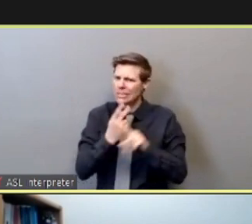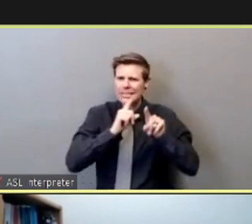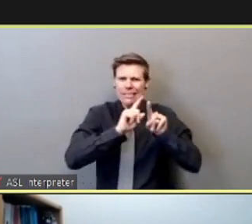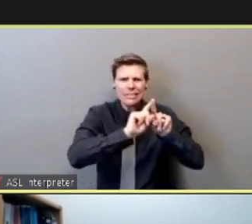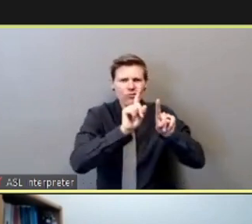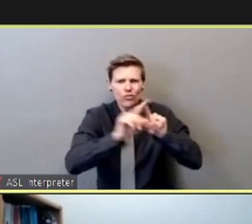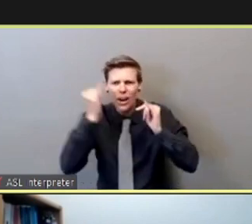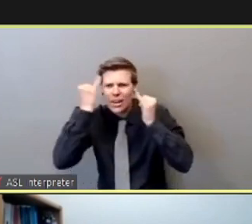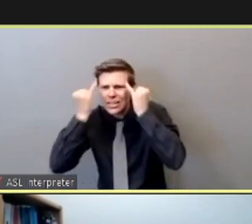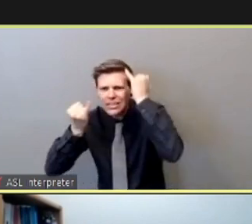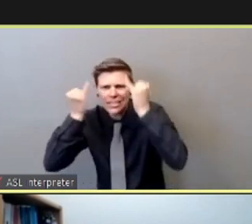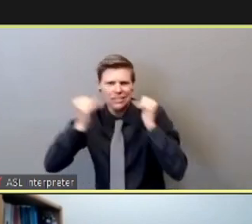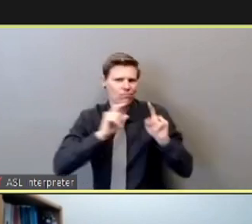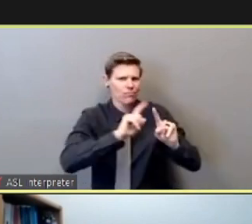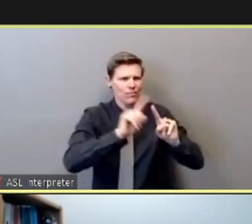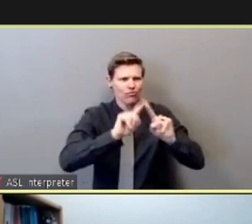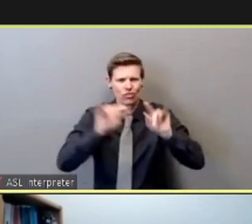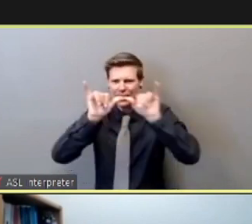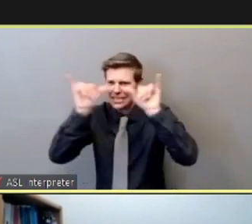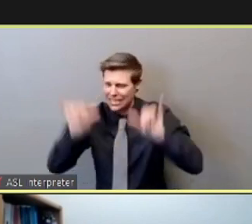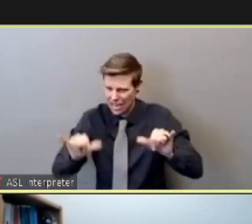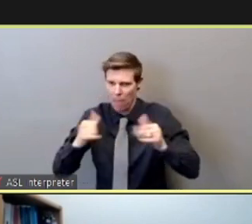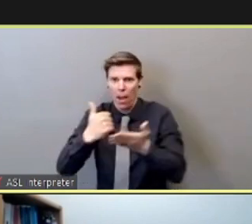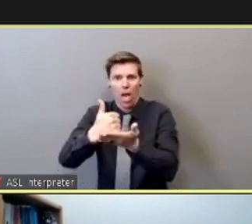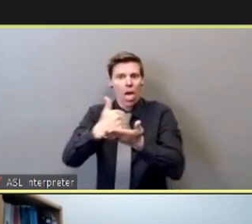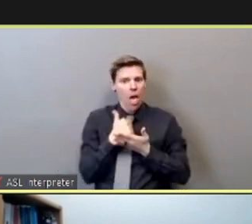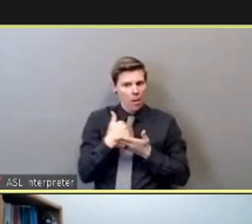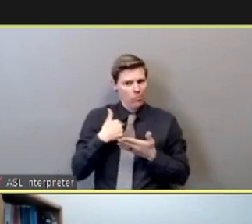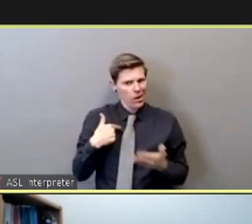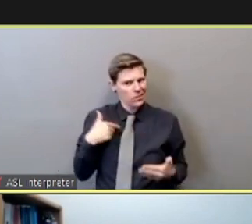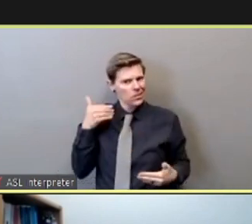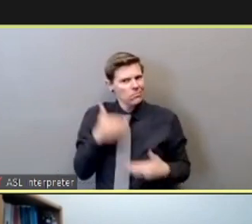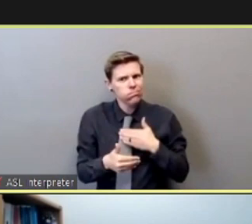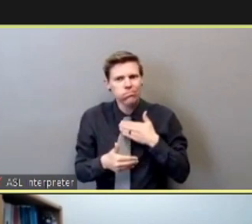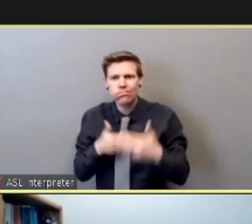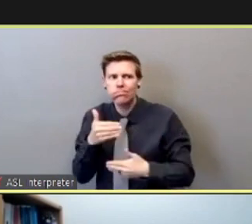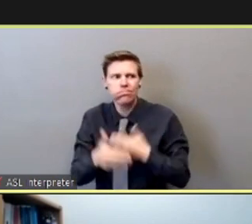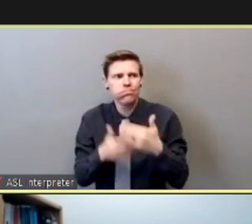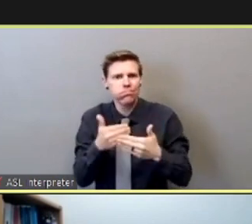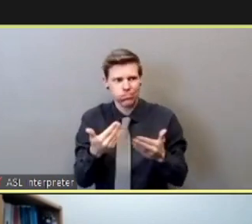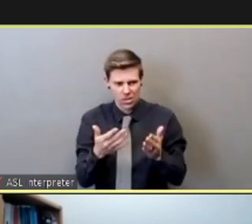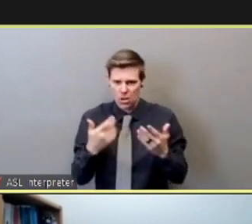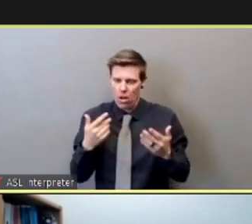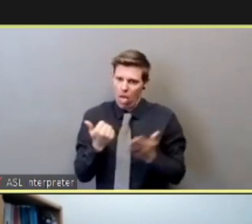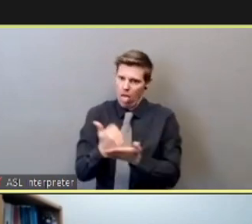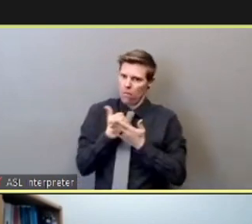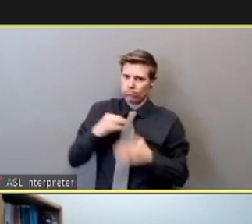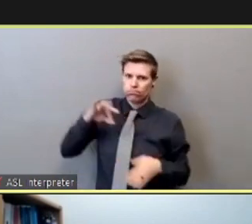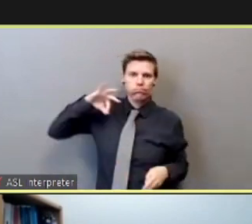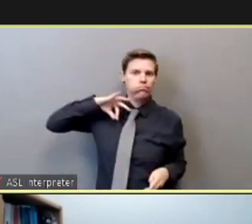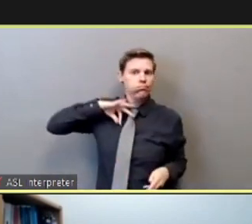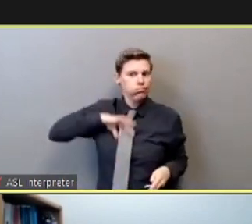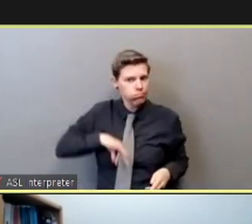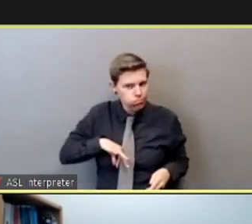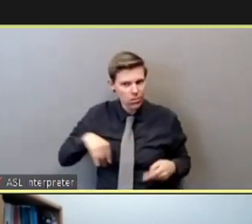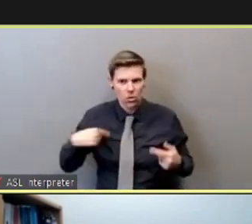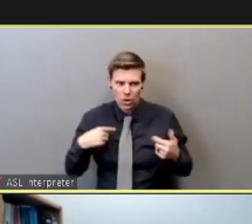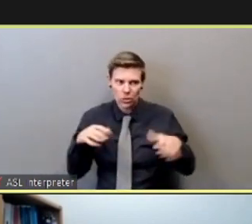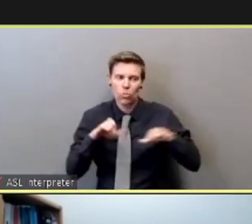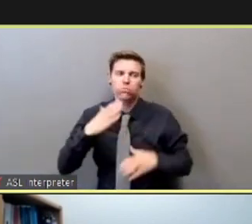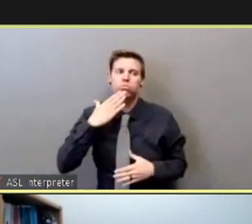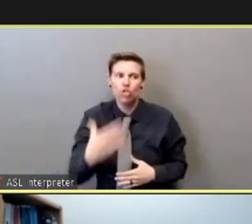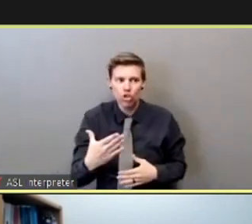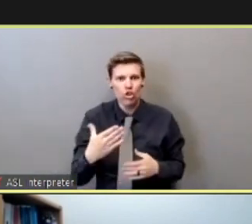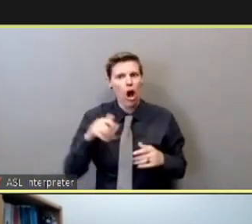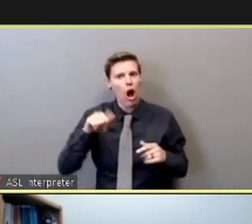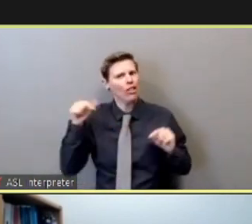extremely important to control the situation here in our state. Some of our neighboring states are not currently faring as